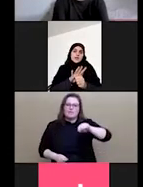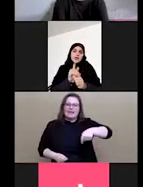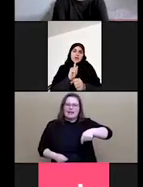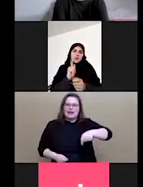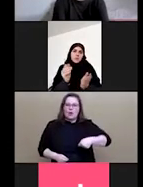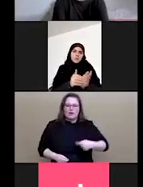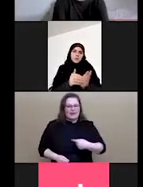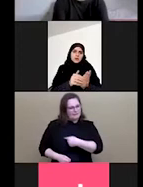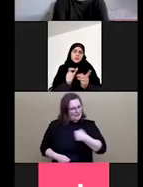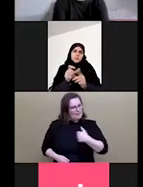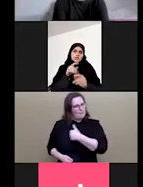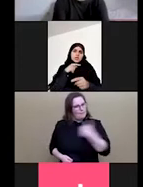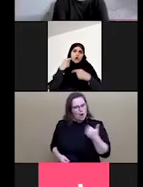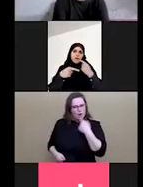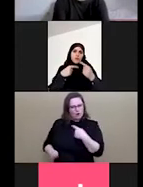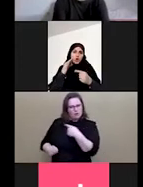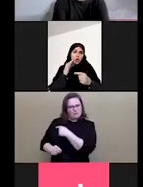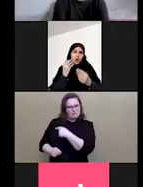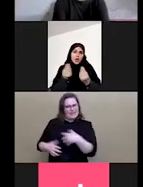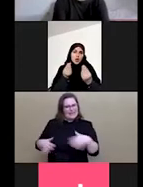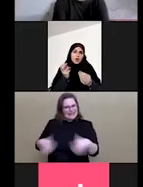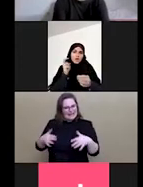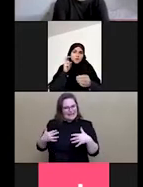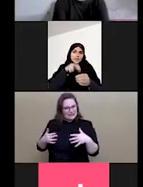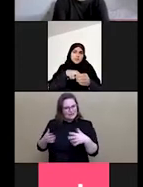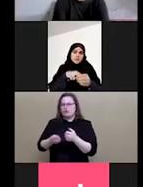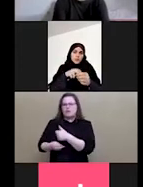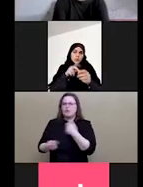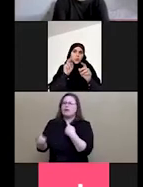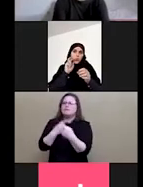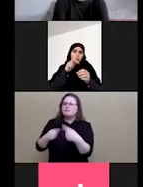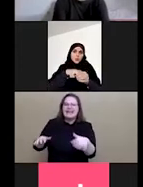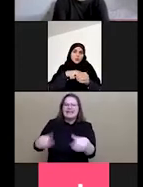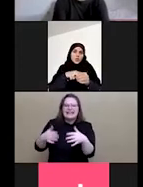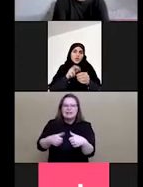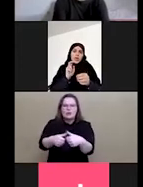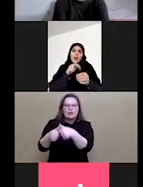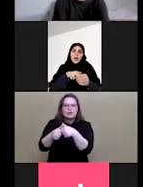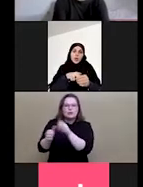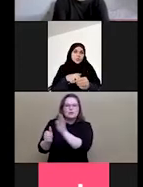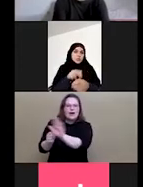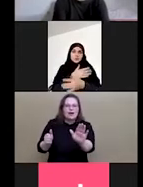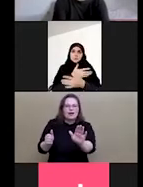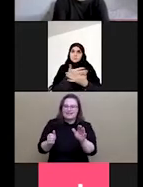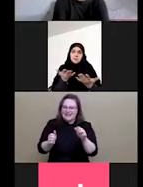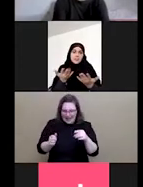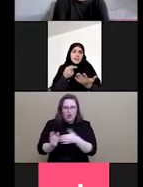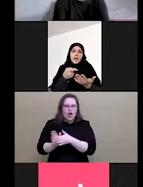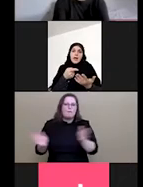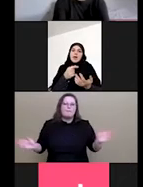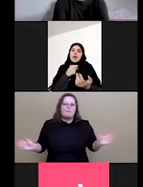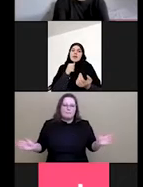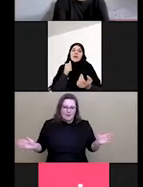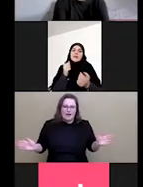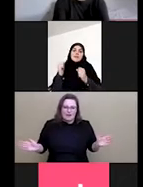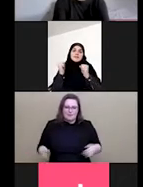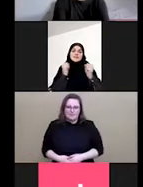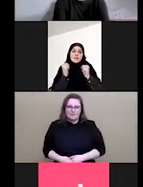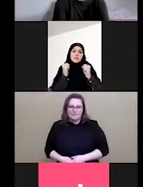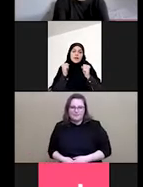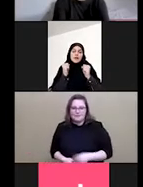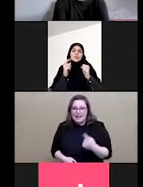to civilian war victims and that we only talk to war veterans. Another finding that I think is very,